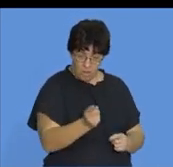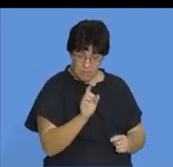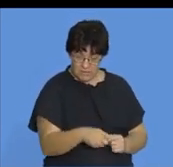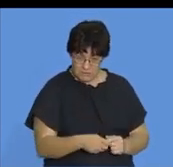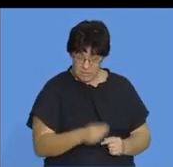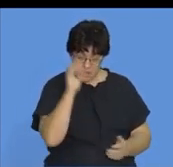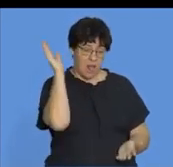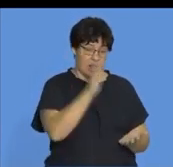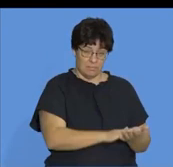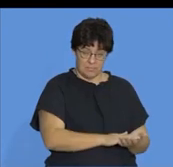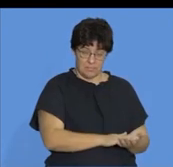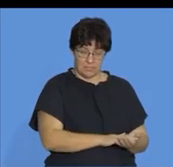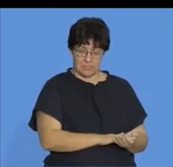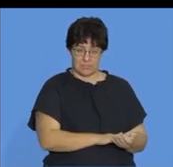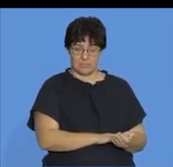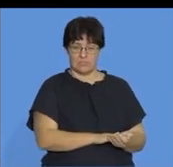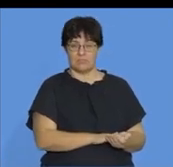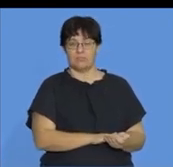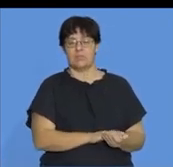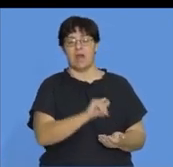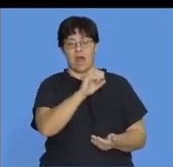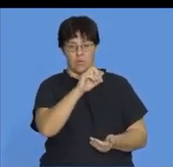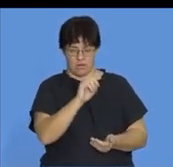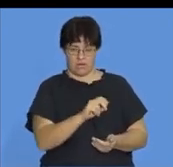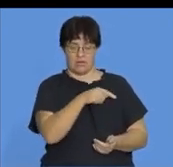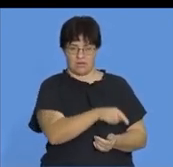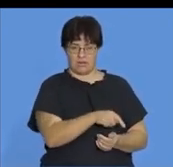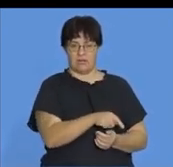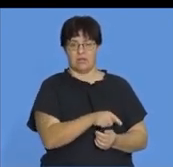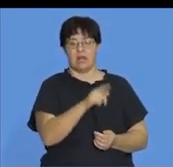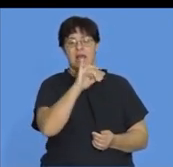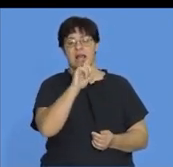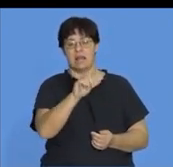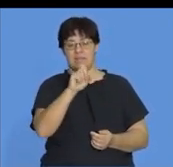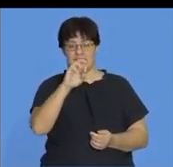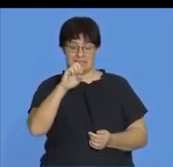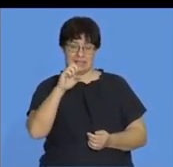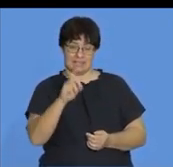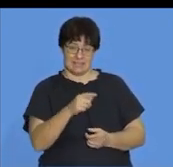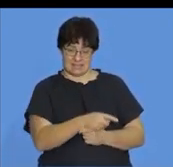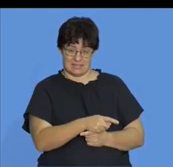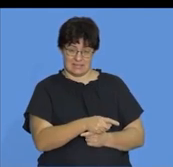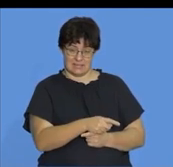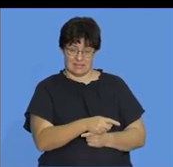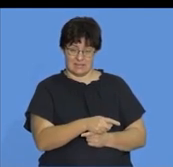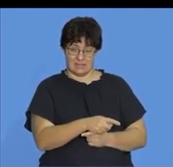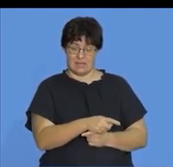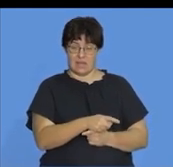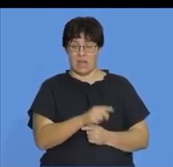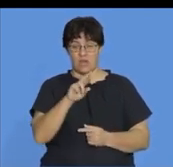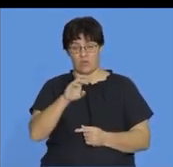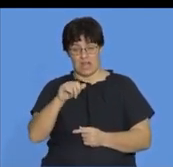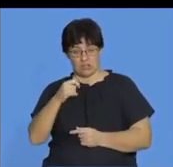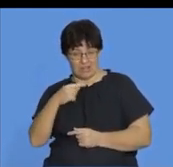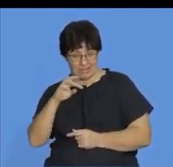when we say all the iron reacts, we are saying, in other words, iron we are just checking by trial and error, is iron our limiting reagent or